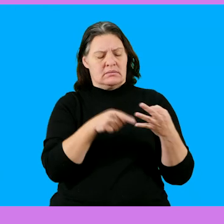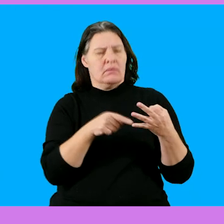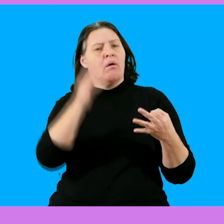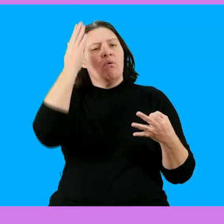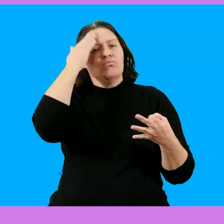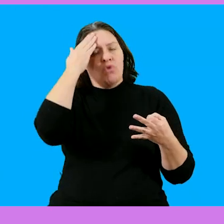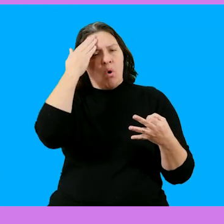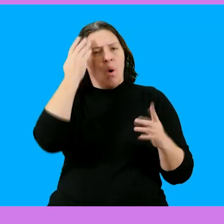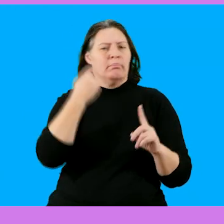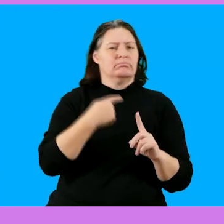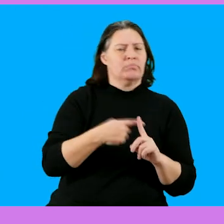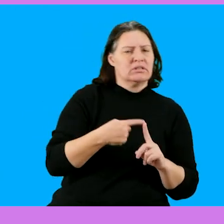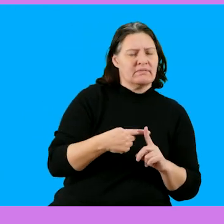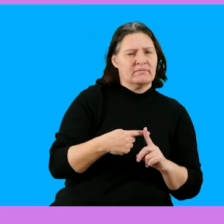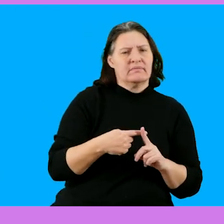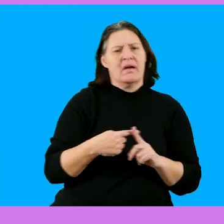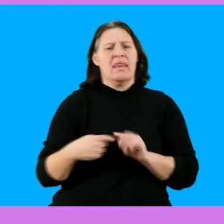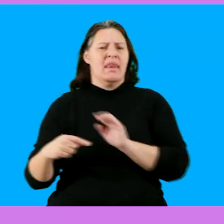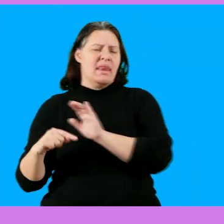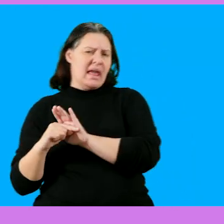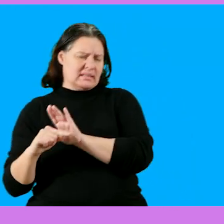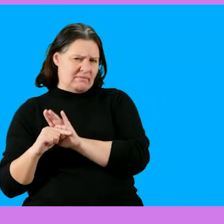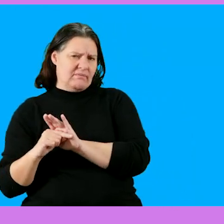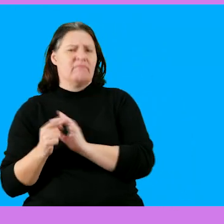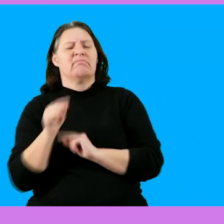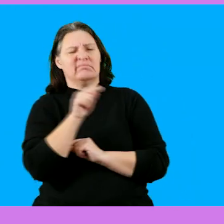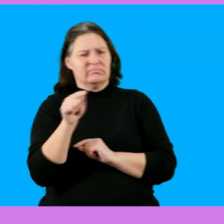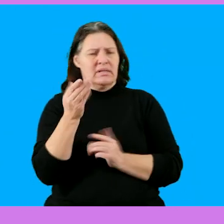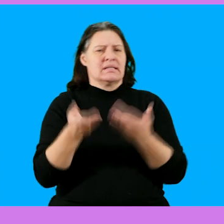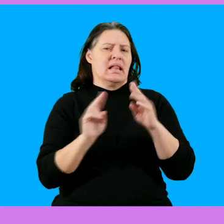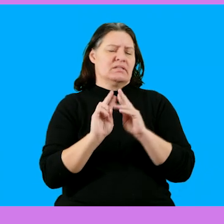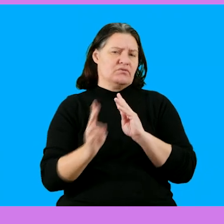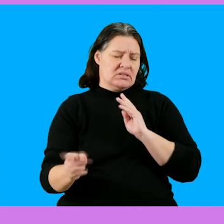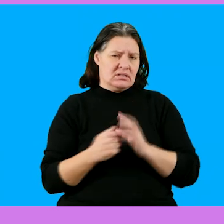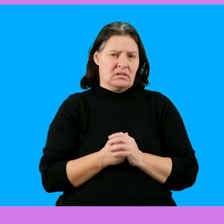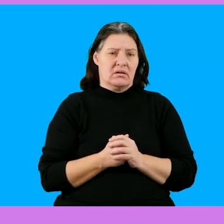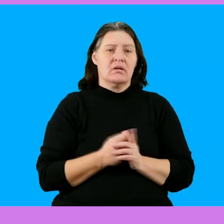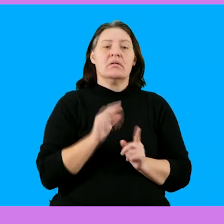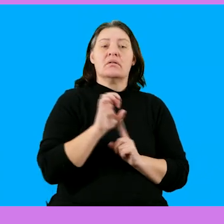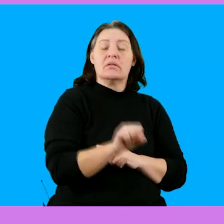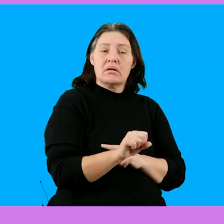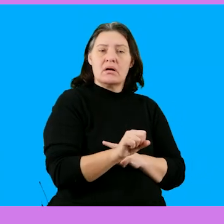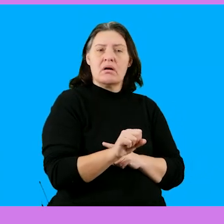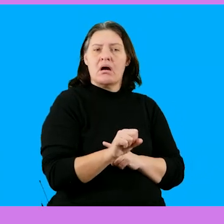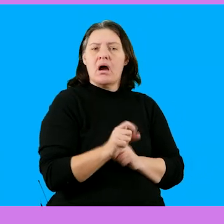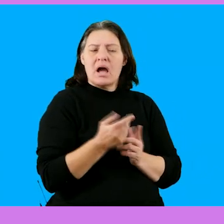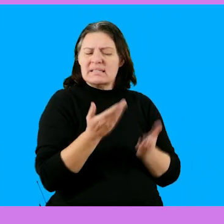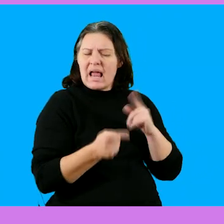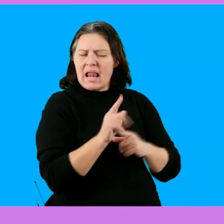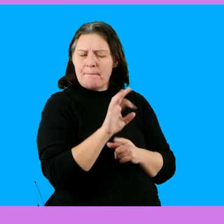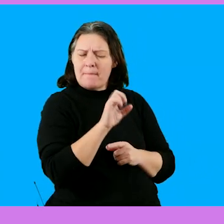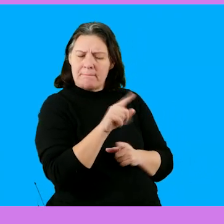Also, know the advantages as well as the disadvantages of a different scale. Determine the scale of a map